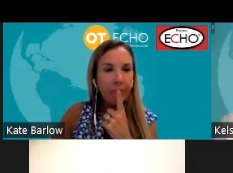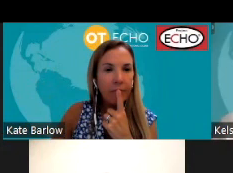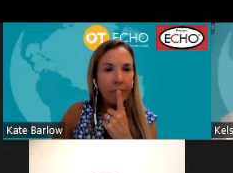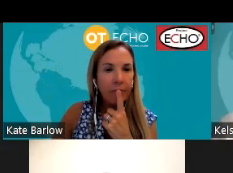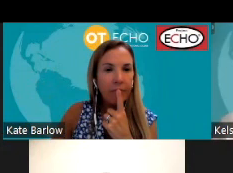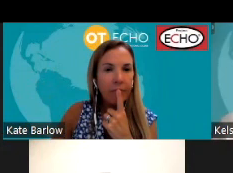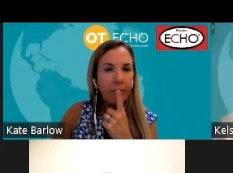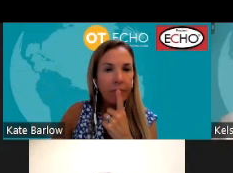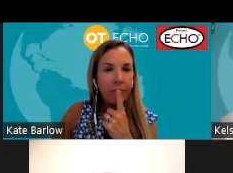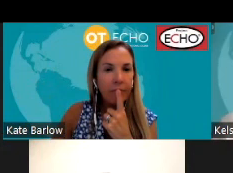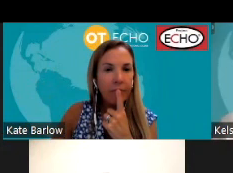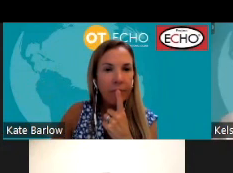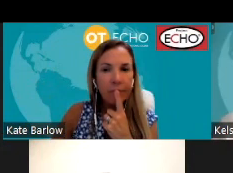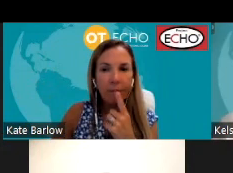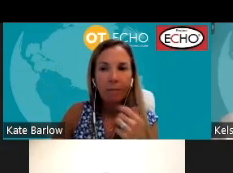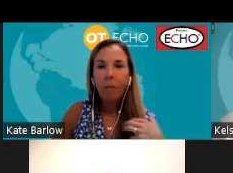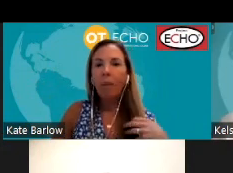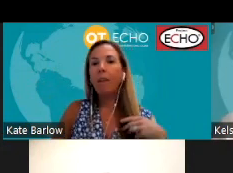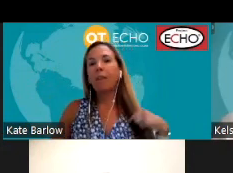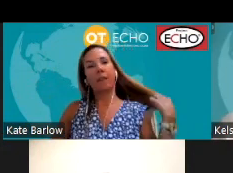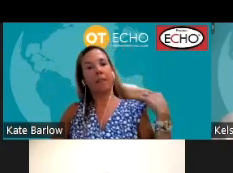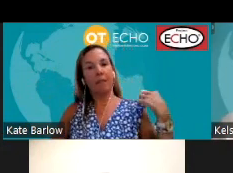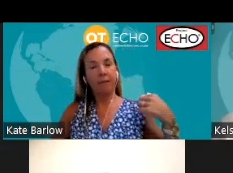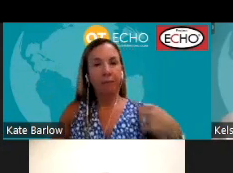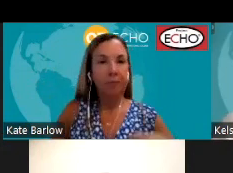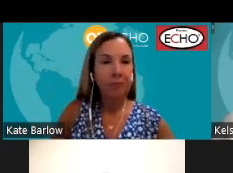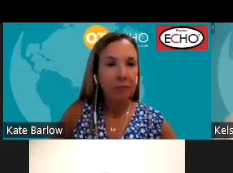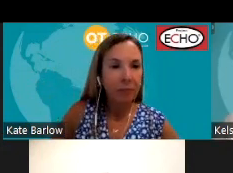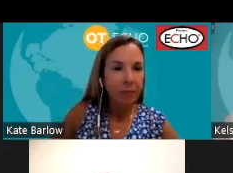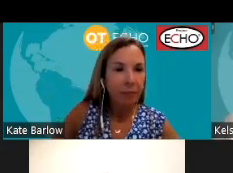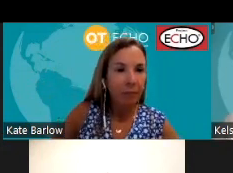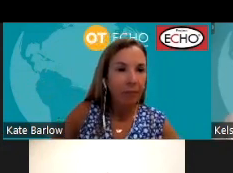I don't know if she's muted or frozen.